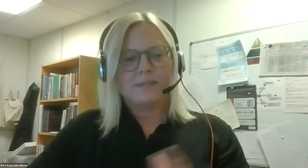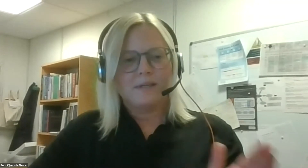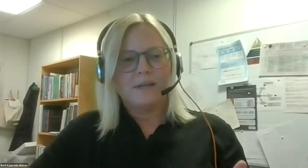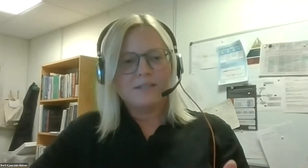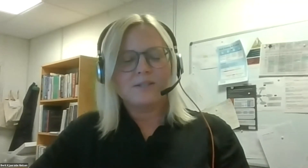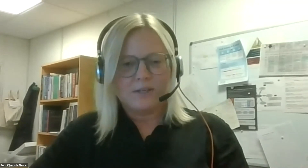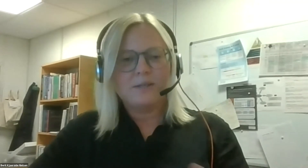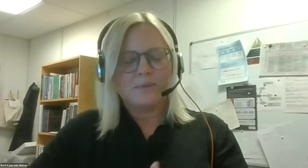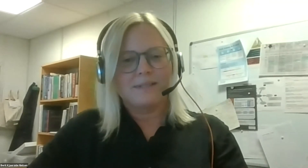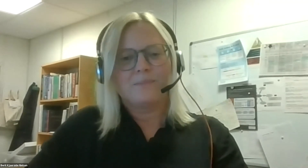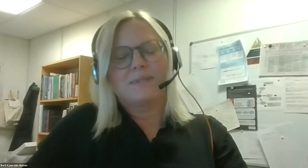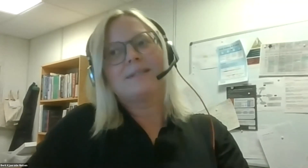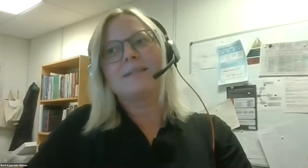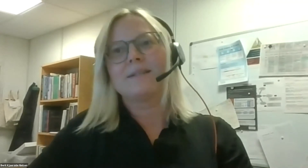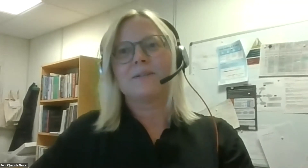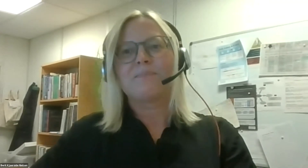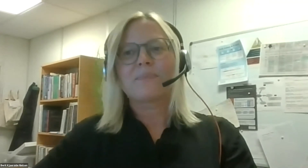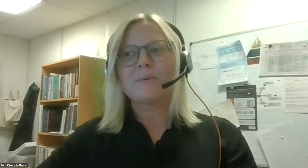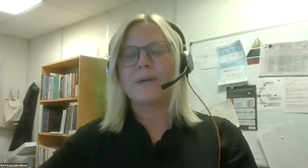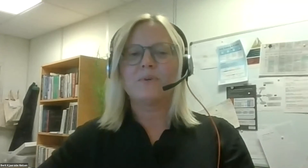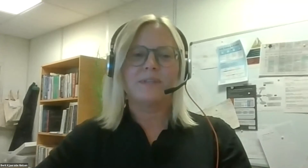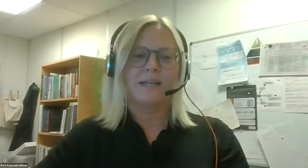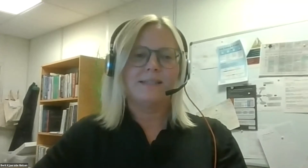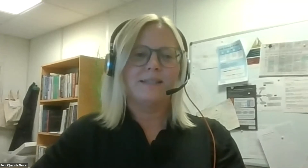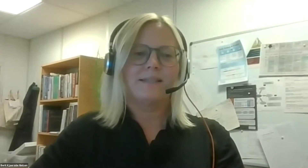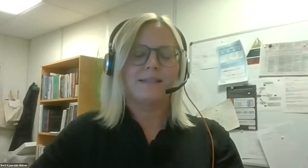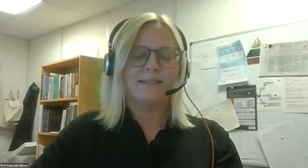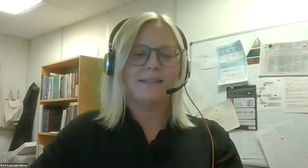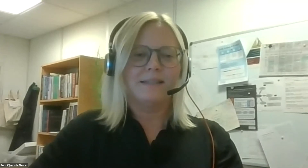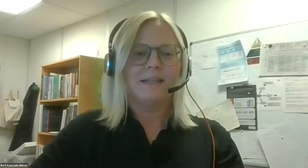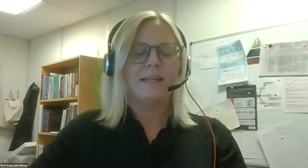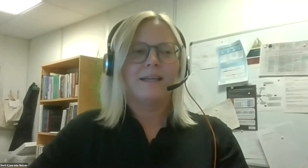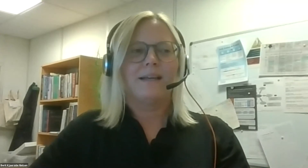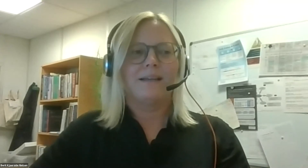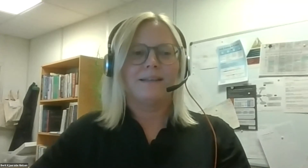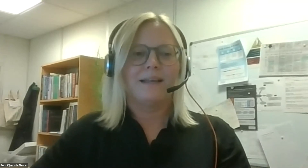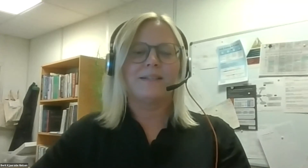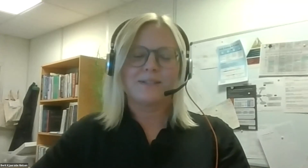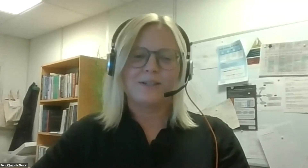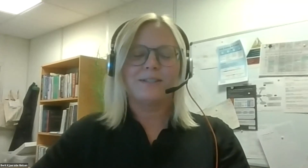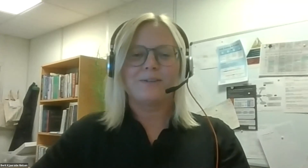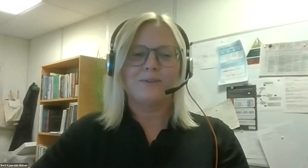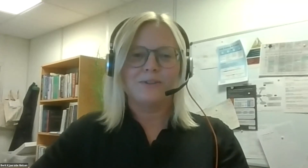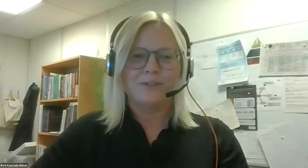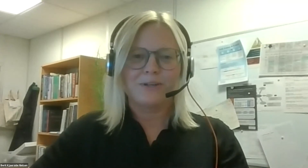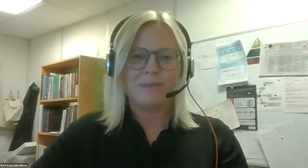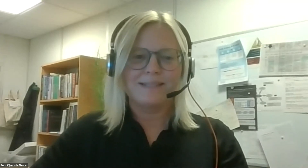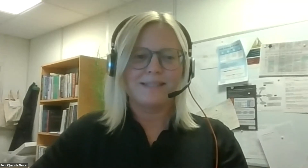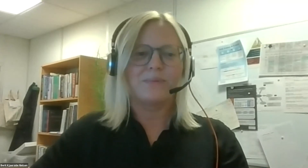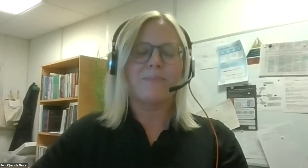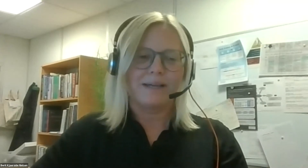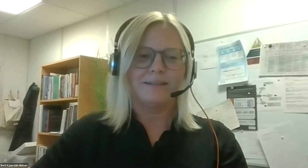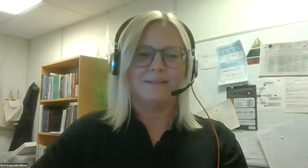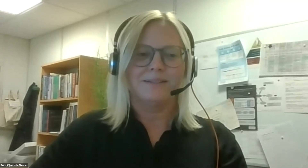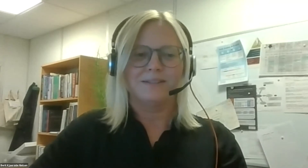it was in a larger study, which this PAM COVID-19 is nested in. And I discussed all the